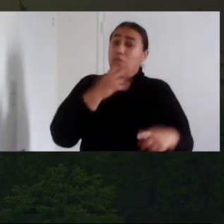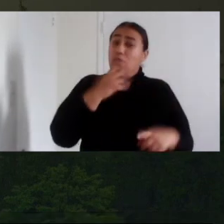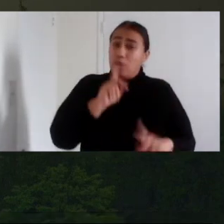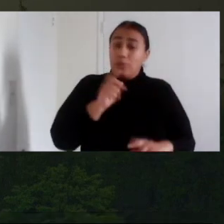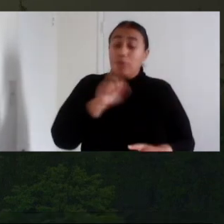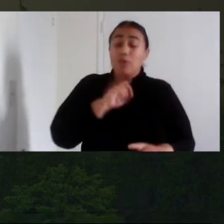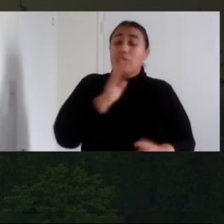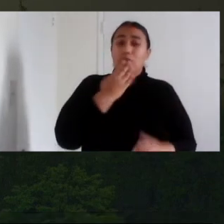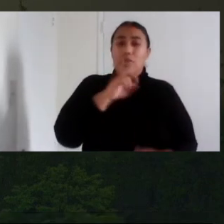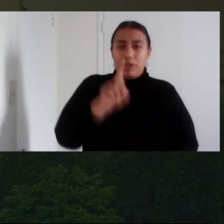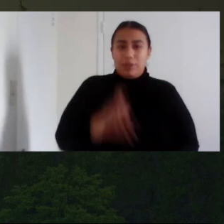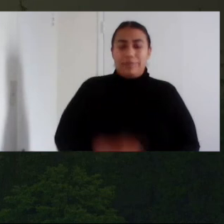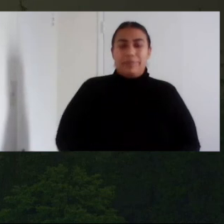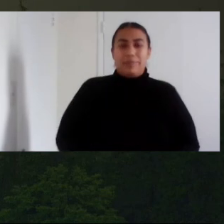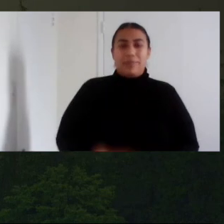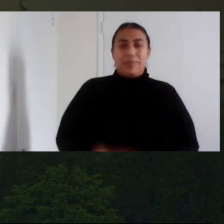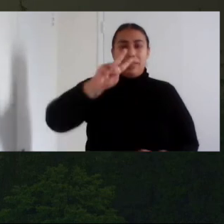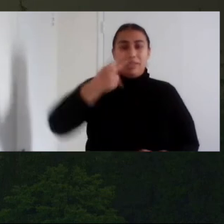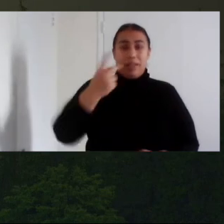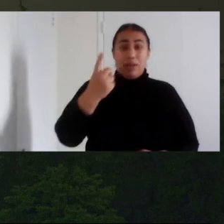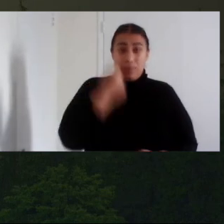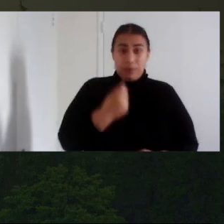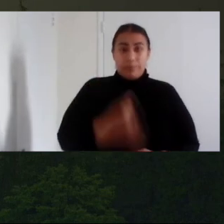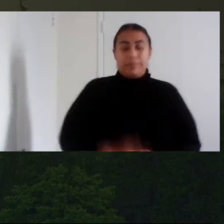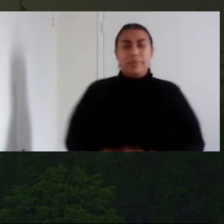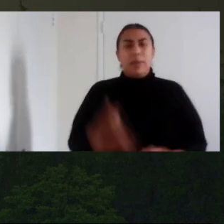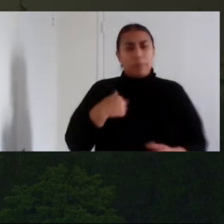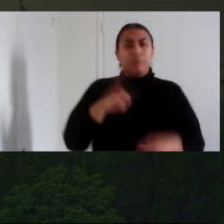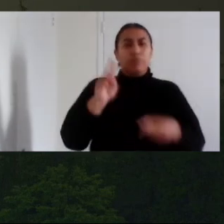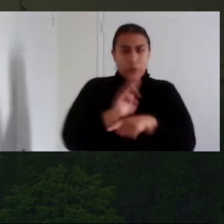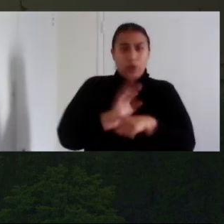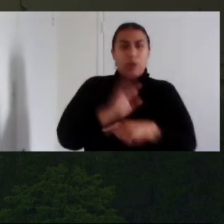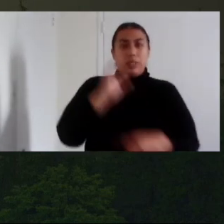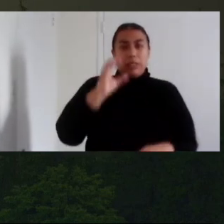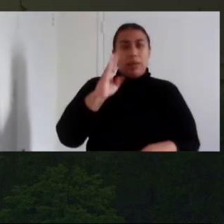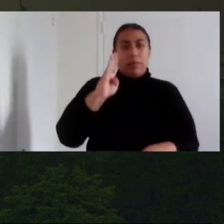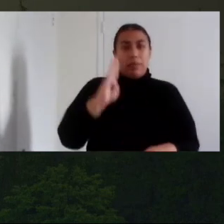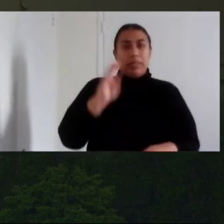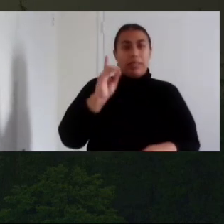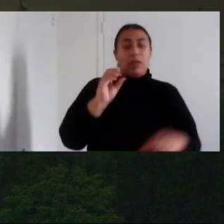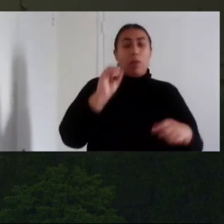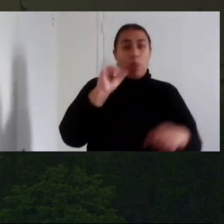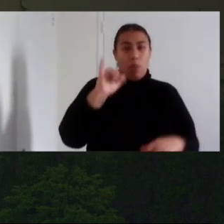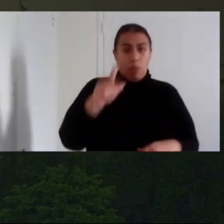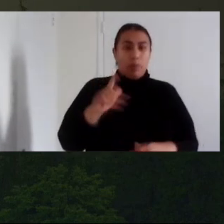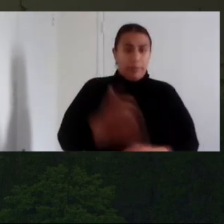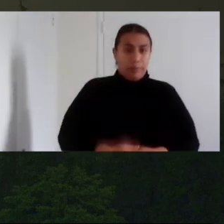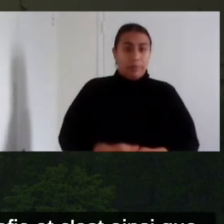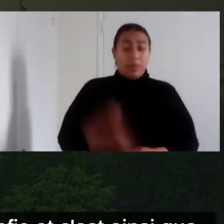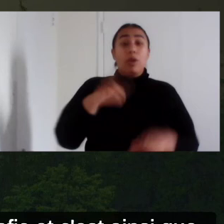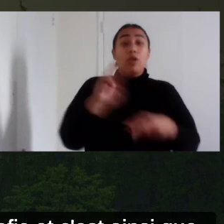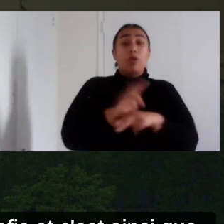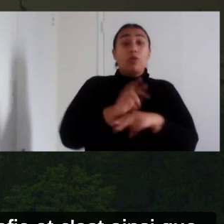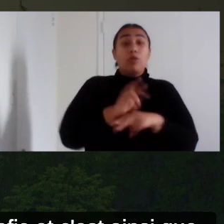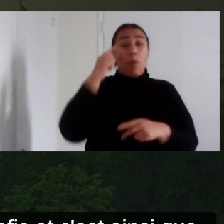great question, and the answer to that is no, it does not. They use different pathways of metabolism. They don't affect each other. If two drugs